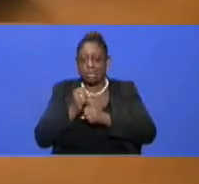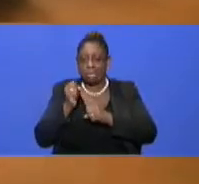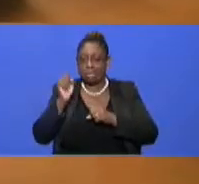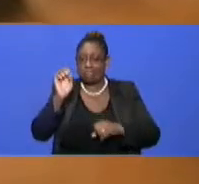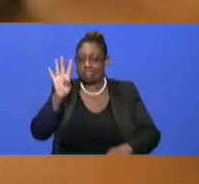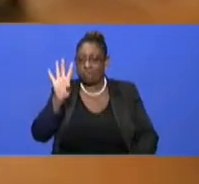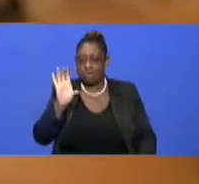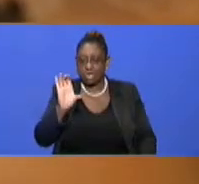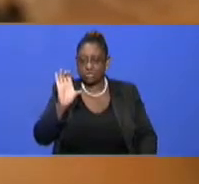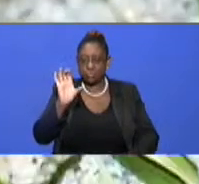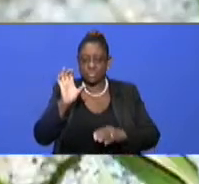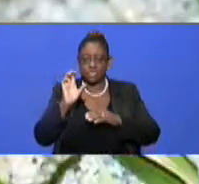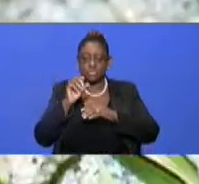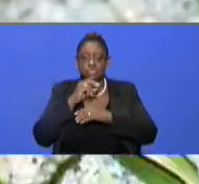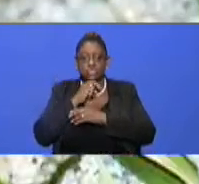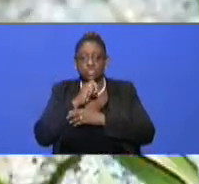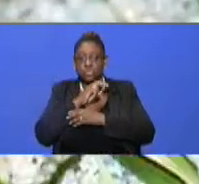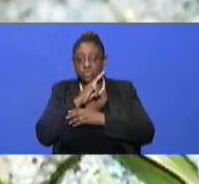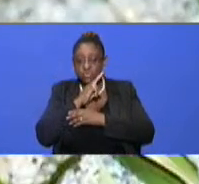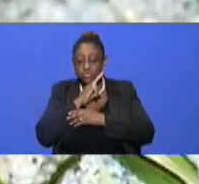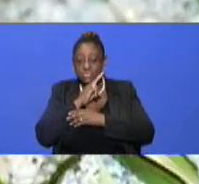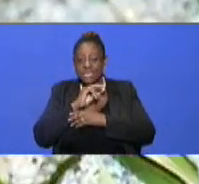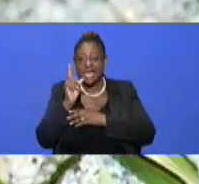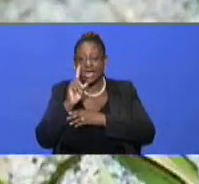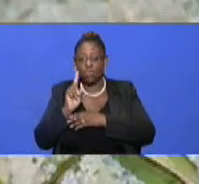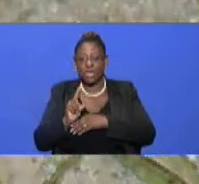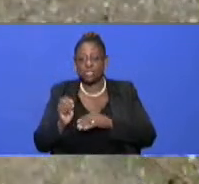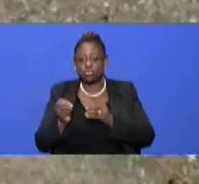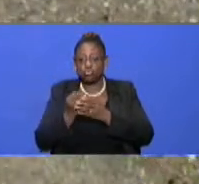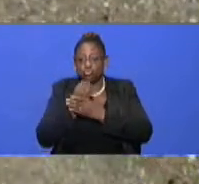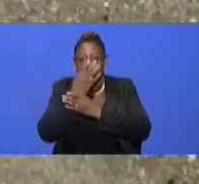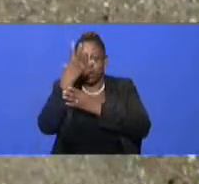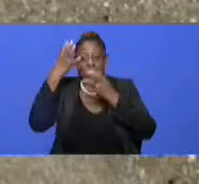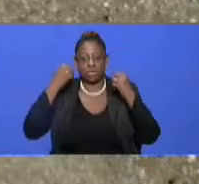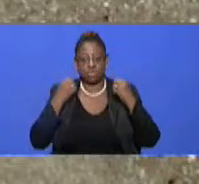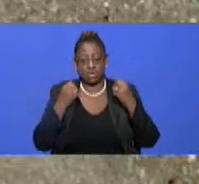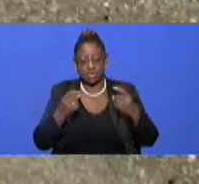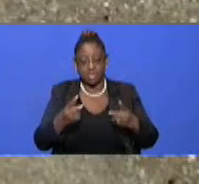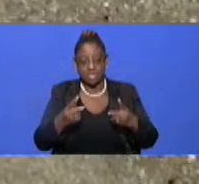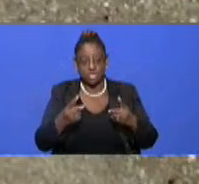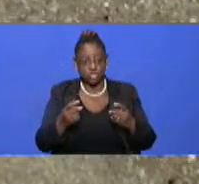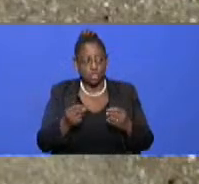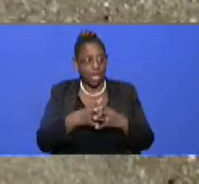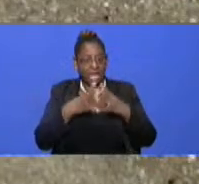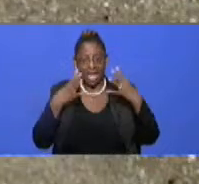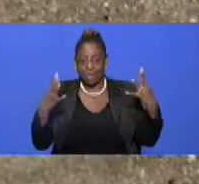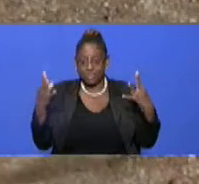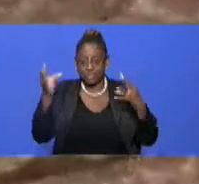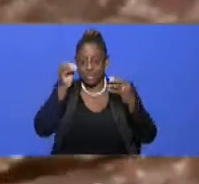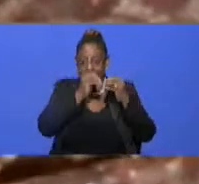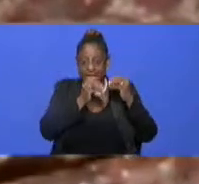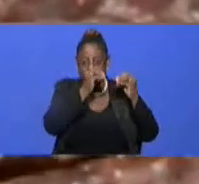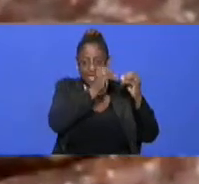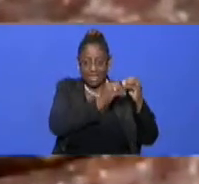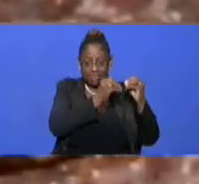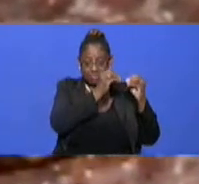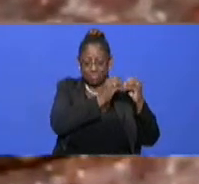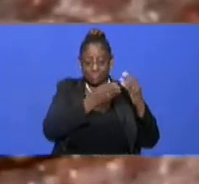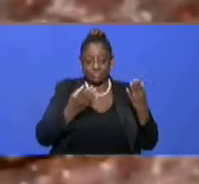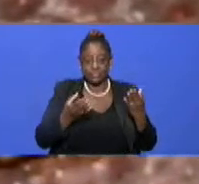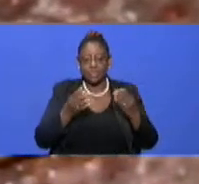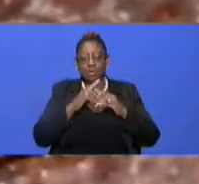400 toads. With populations rapidly growing, there's no saying just how much will be added to that count. But